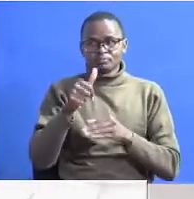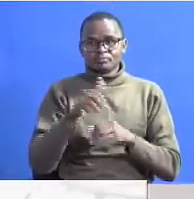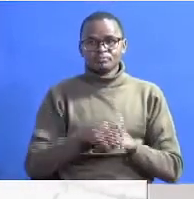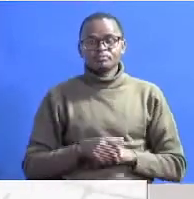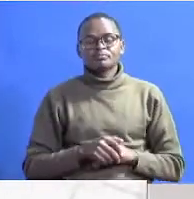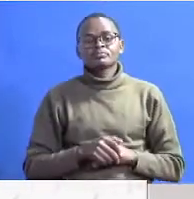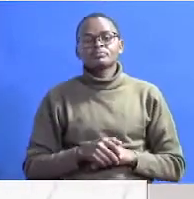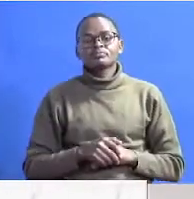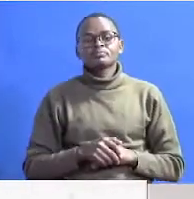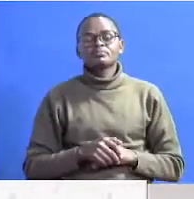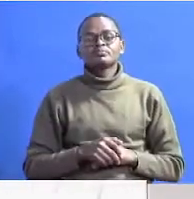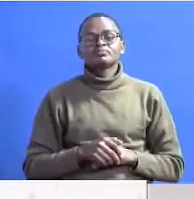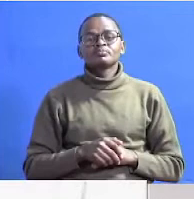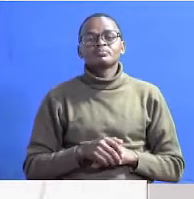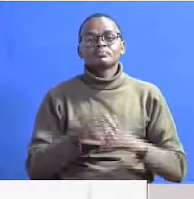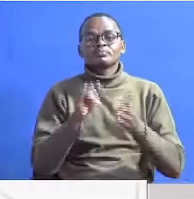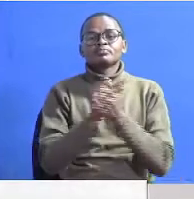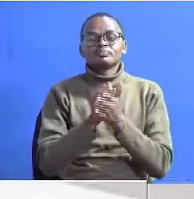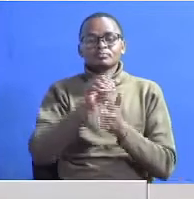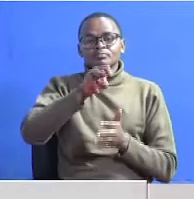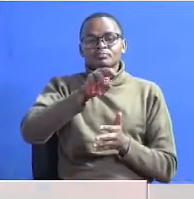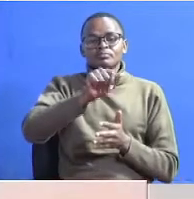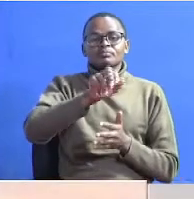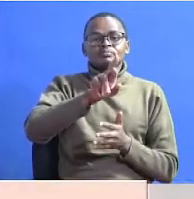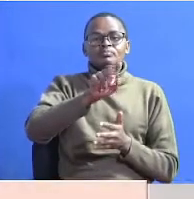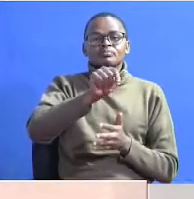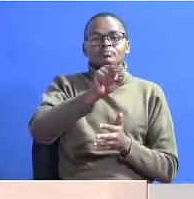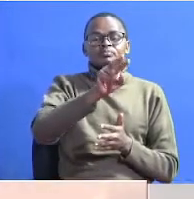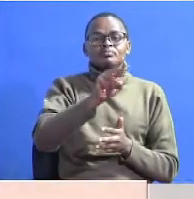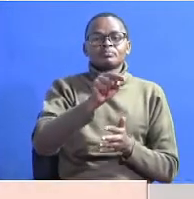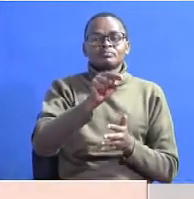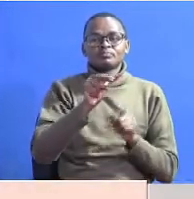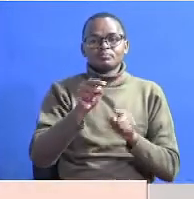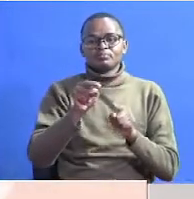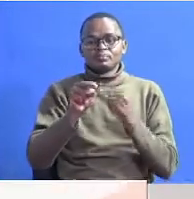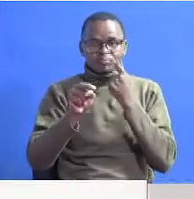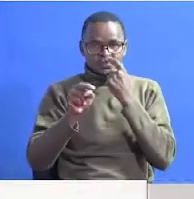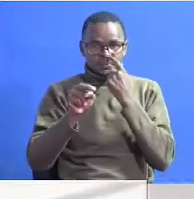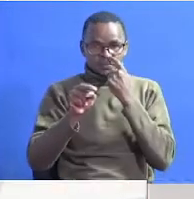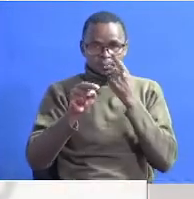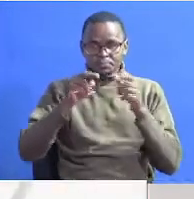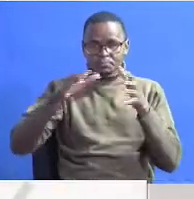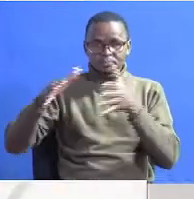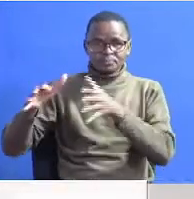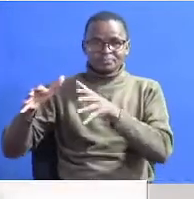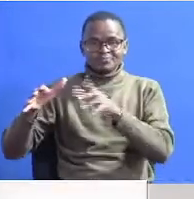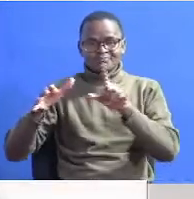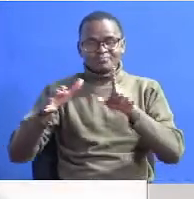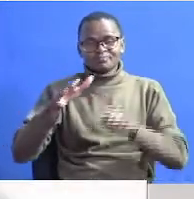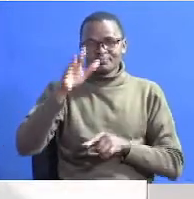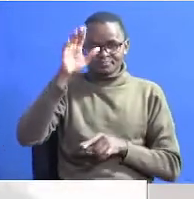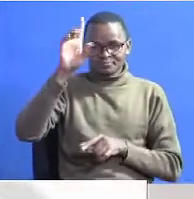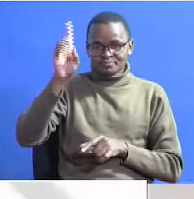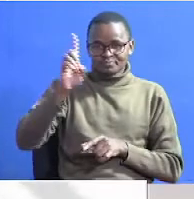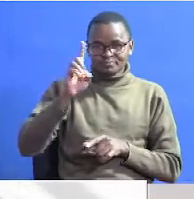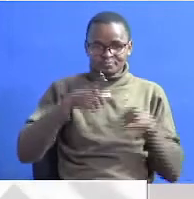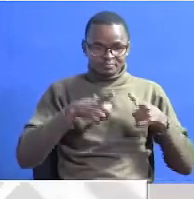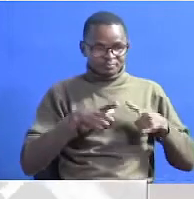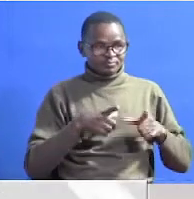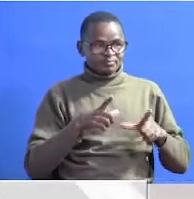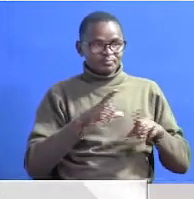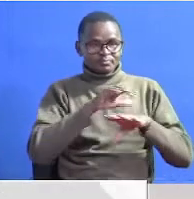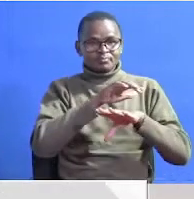Absolutely. Yes. Now, that is Martin Maina is a resident of the great city, Nairobi County. So let us